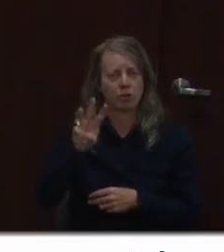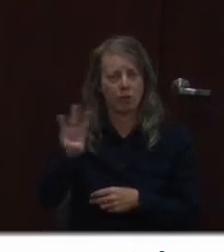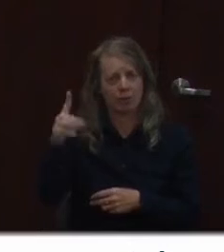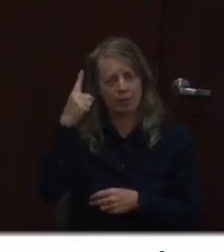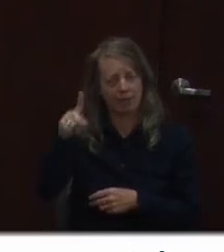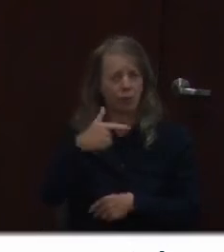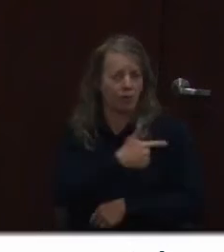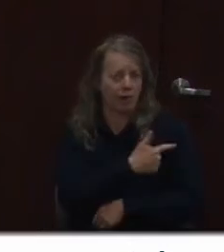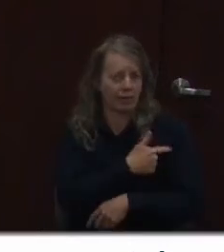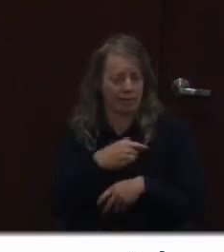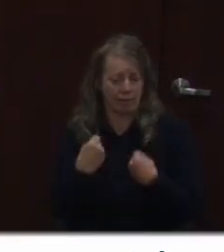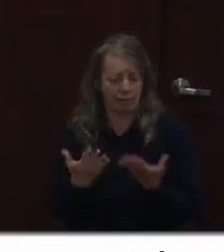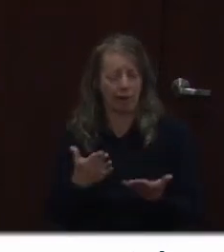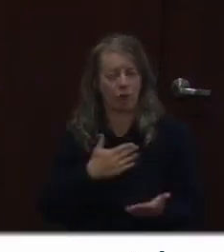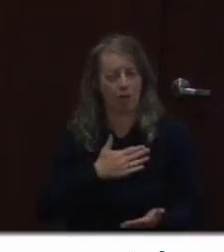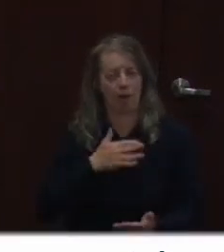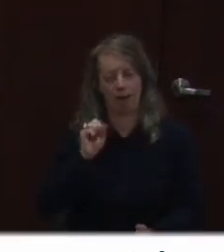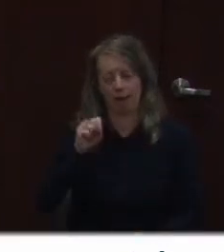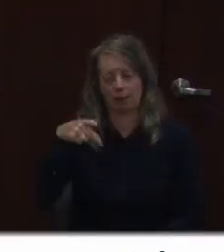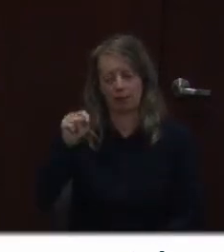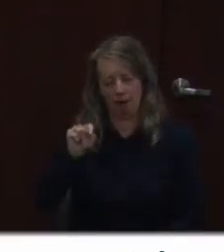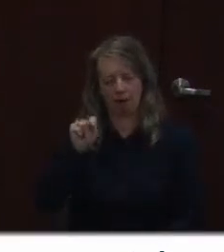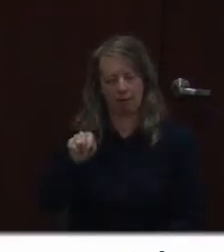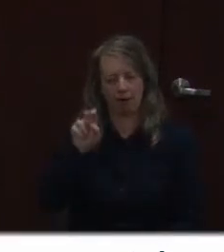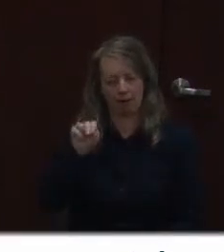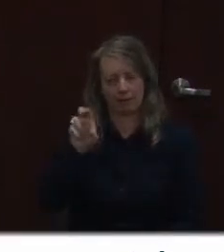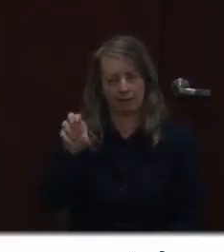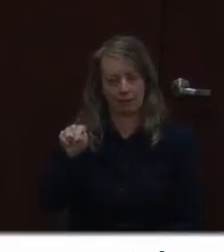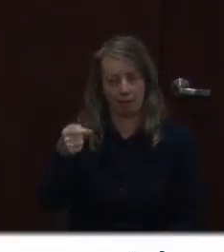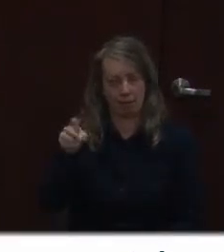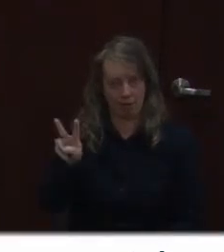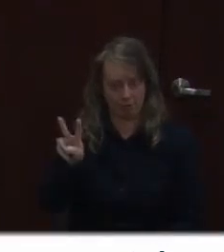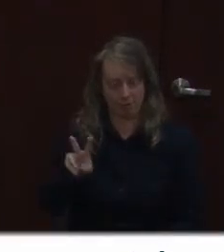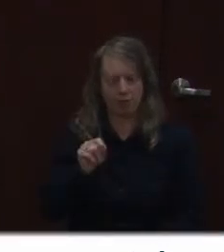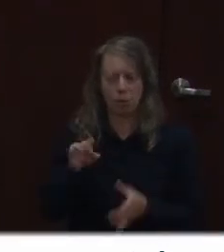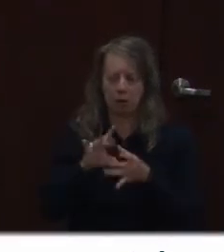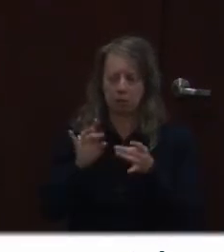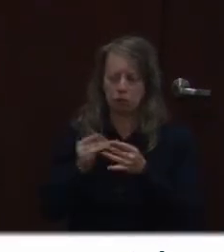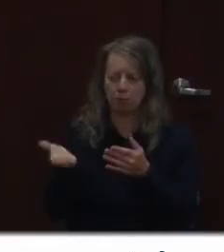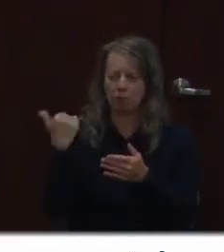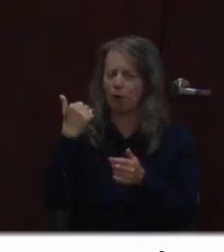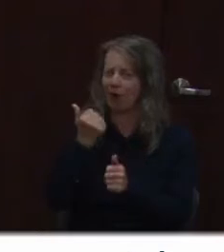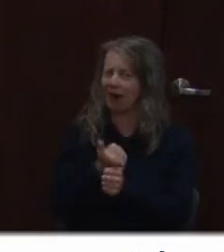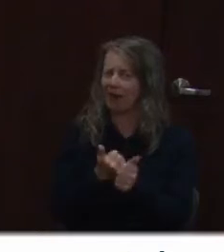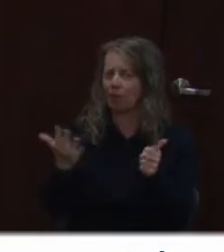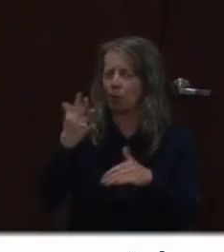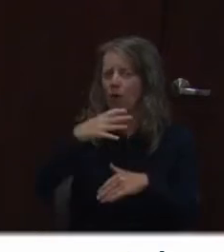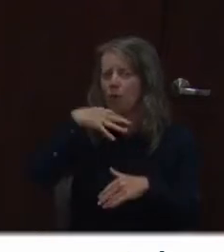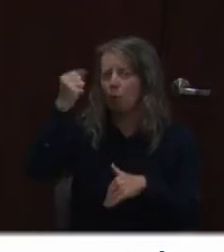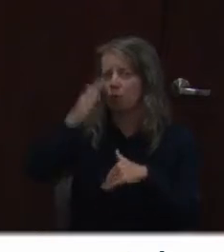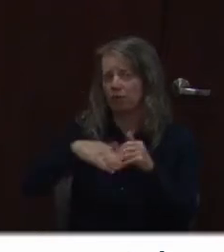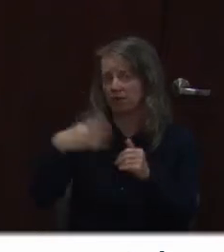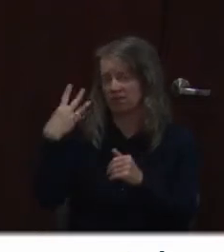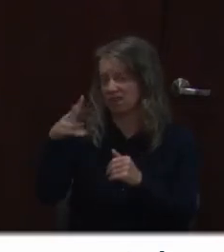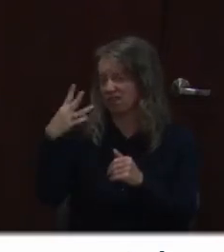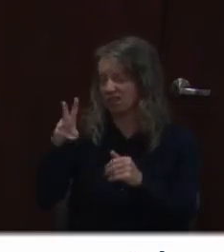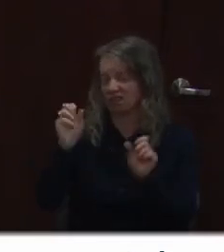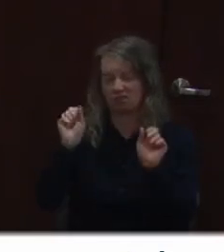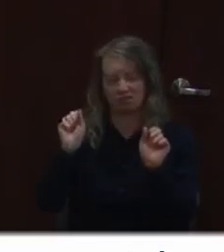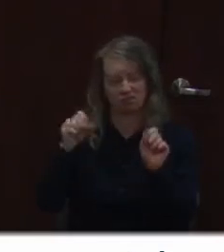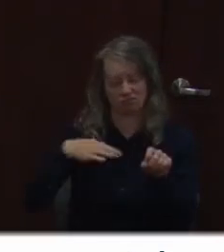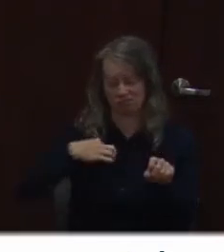vaccine providers, myspot.nc.gov. And as mentioned, everyone 16 years and older is now eligible for